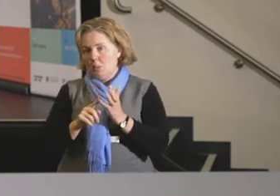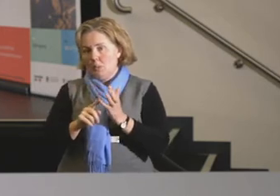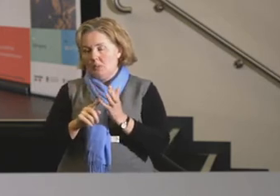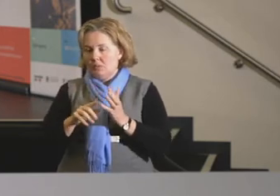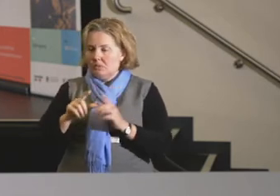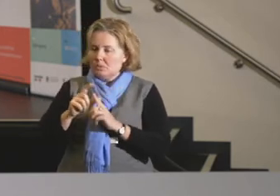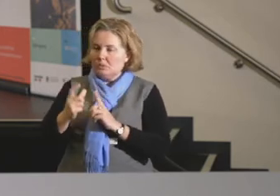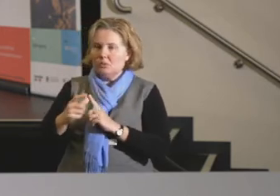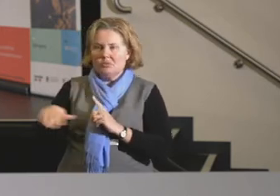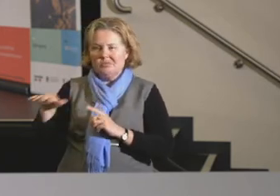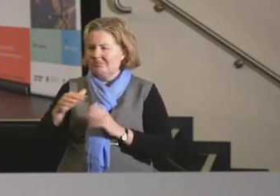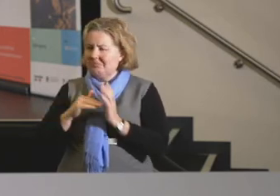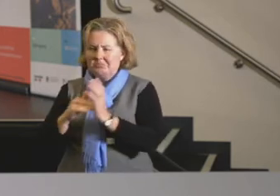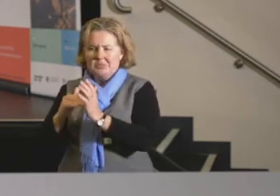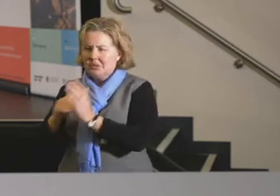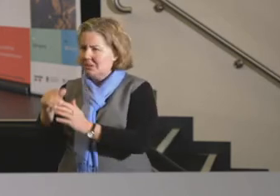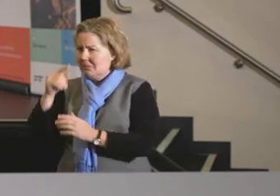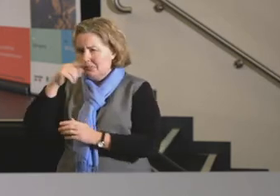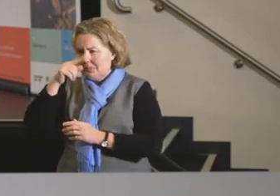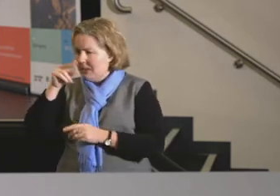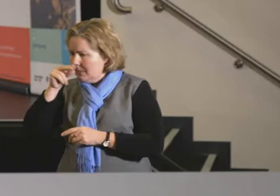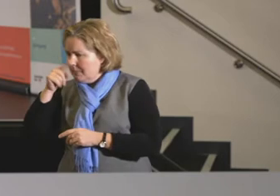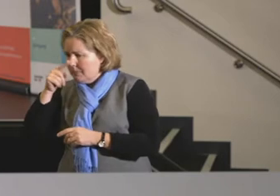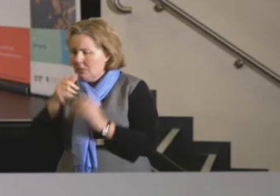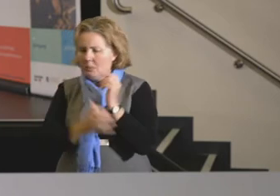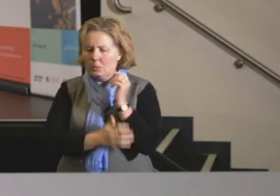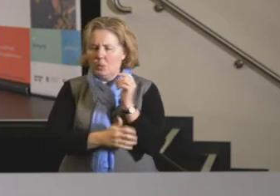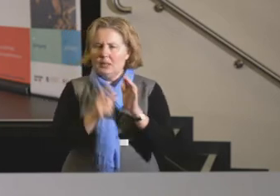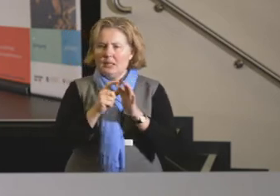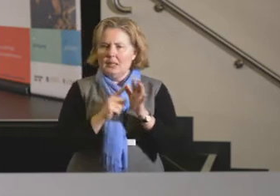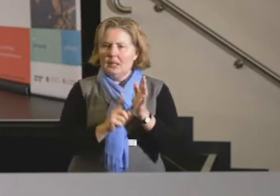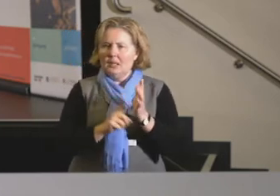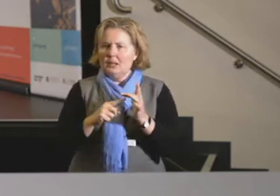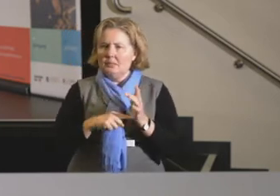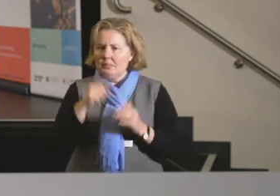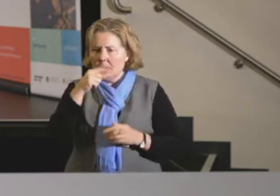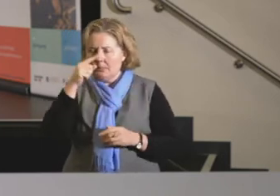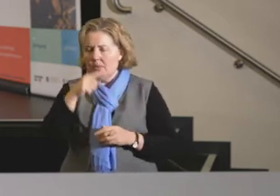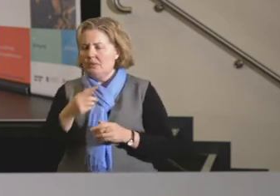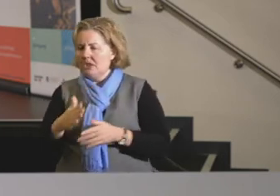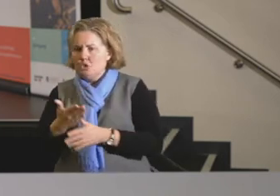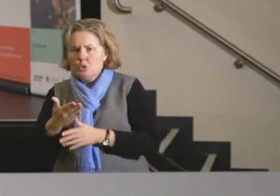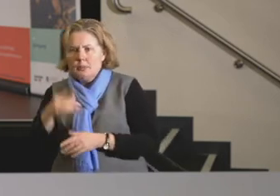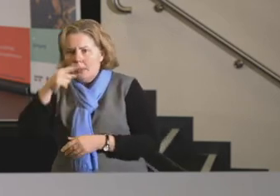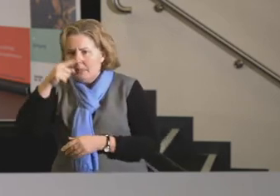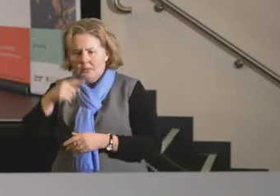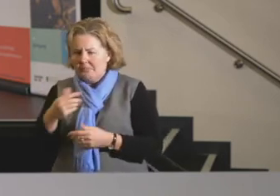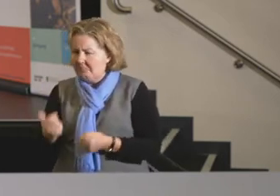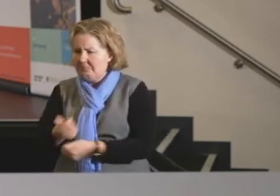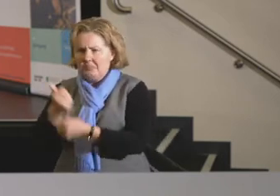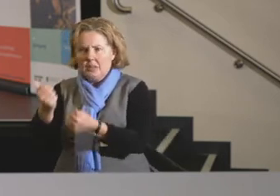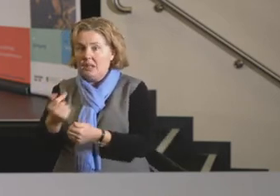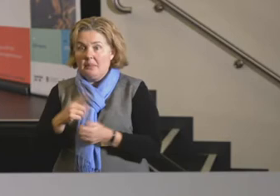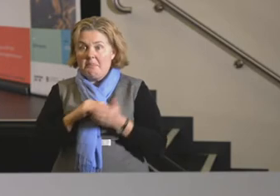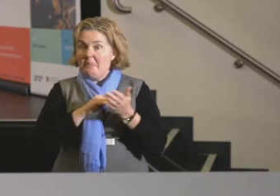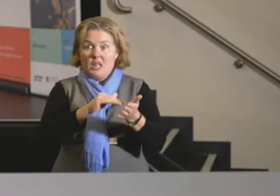of poor Dalit people, of indigenous people, poor Muslims, and actually millions of just